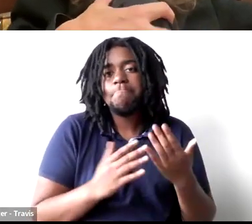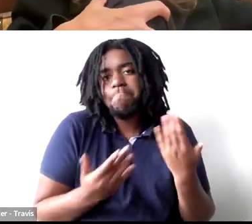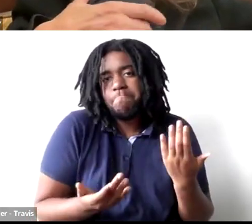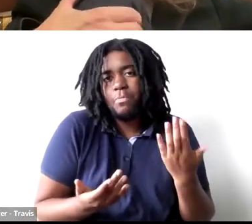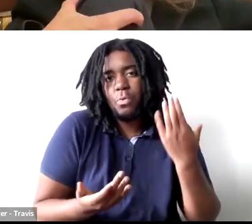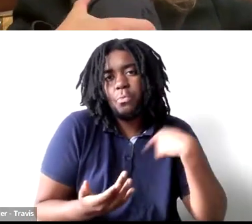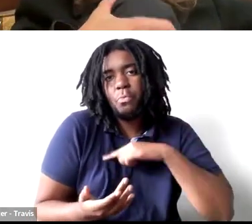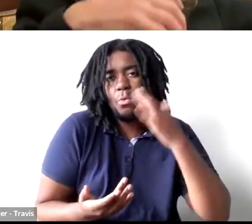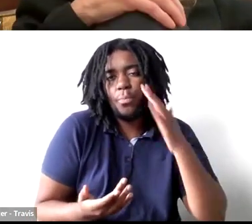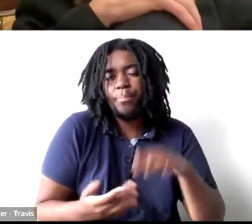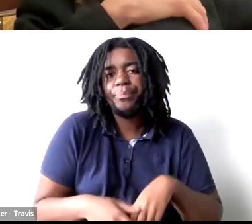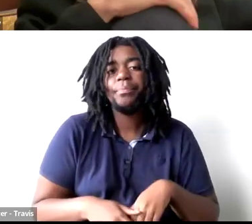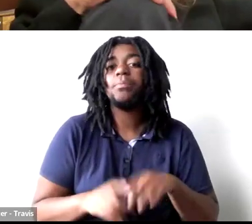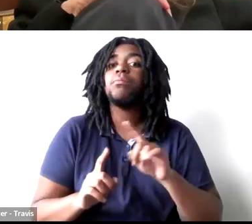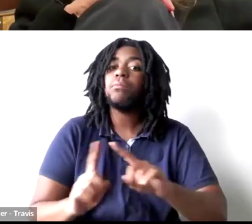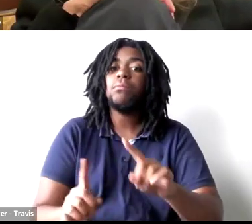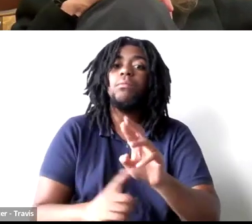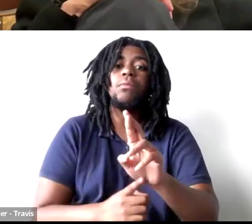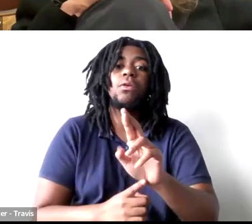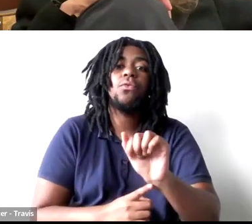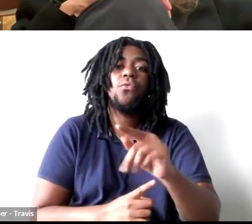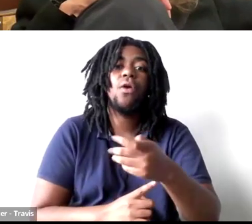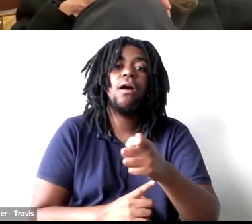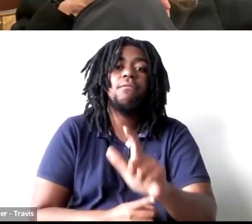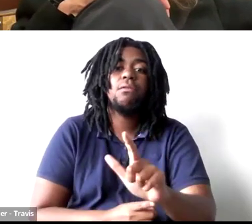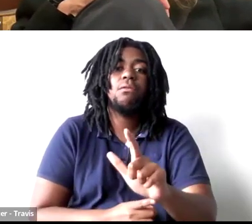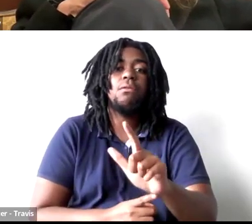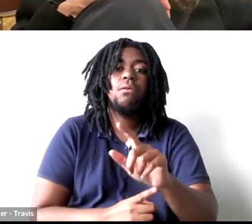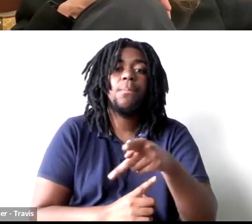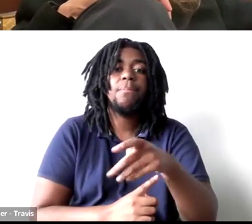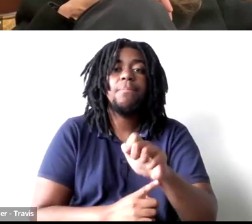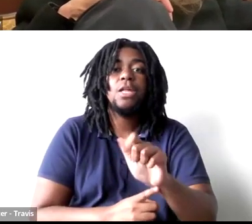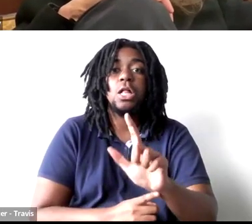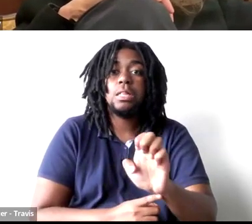Raphael Peale painted 2 Black clergymen,